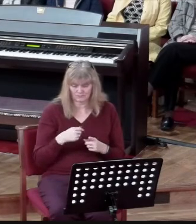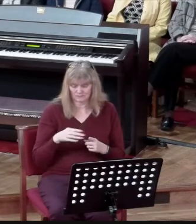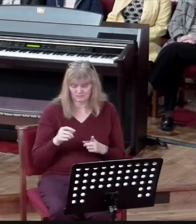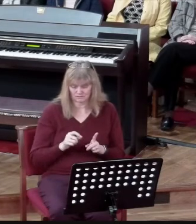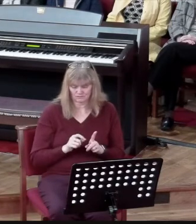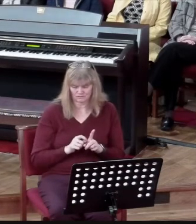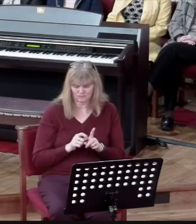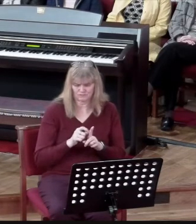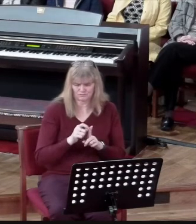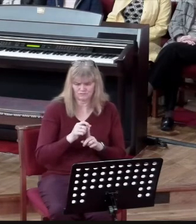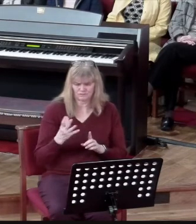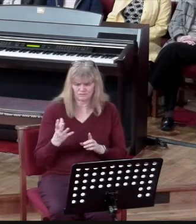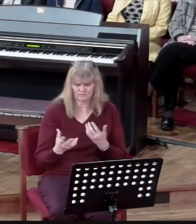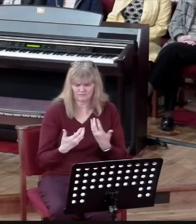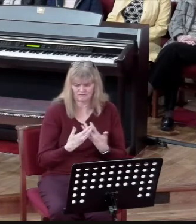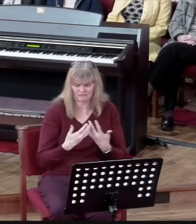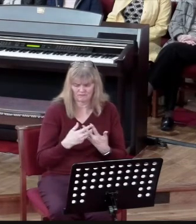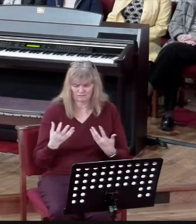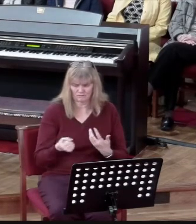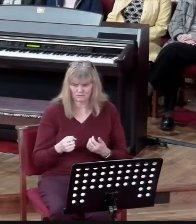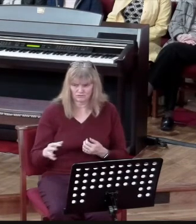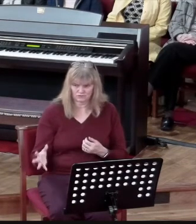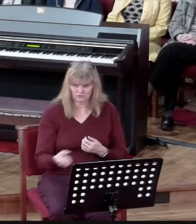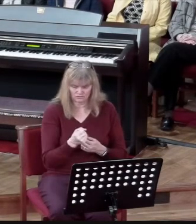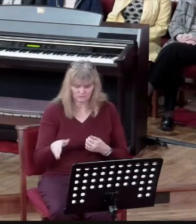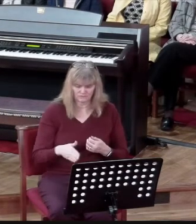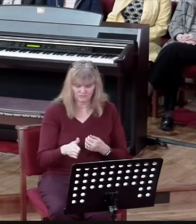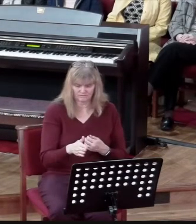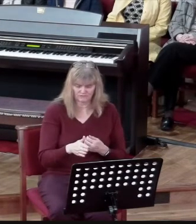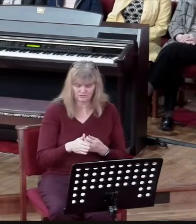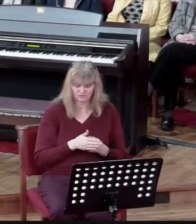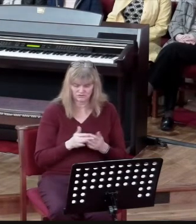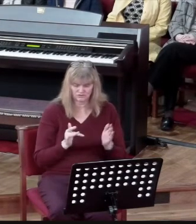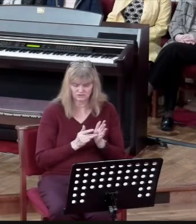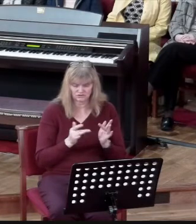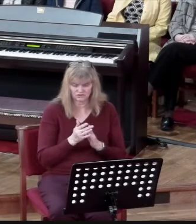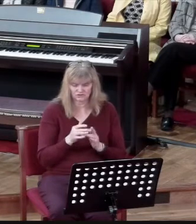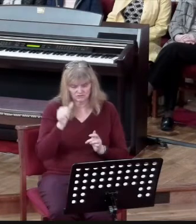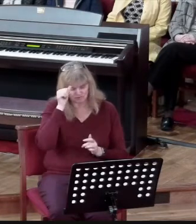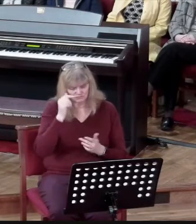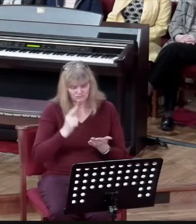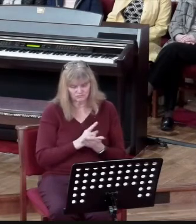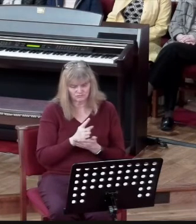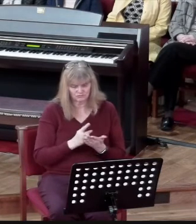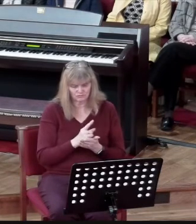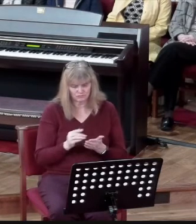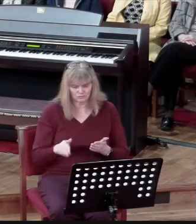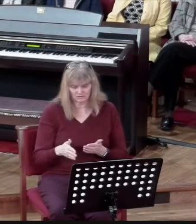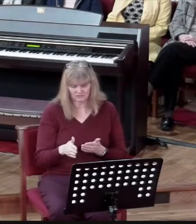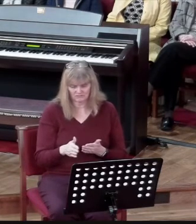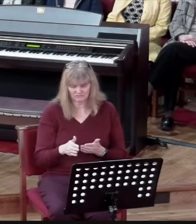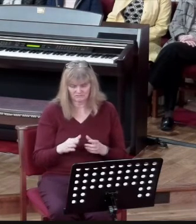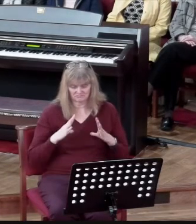5, it tore their nets. Jesus knew more about fishing than the experts